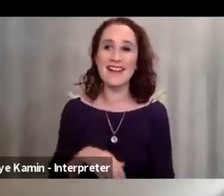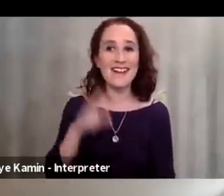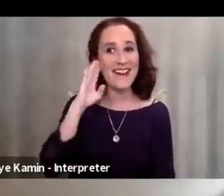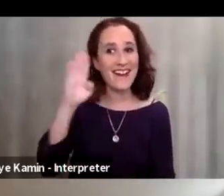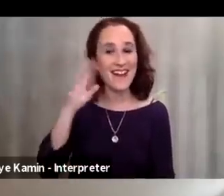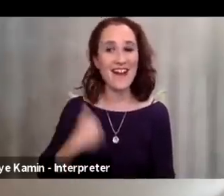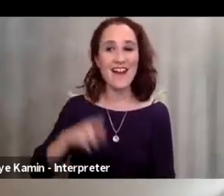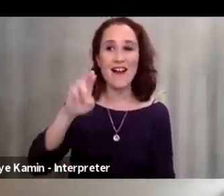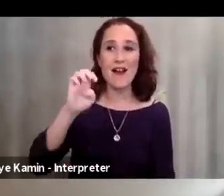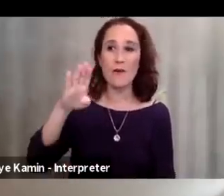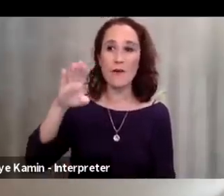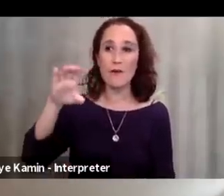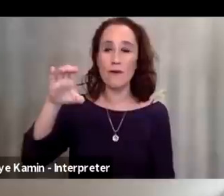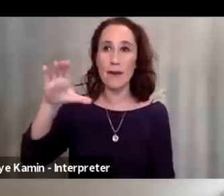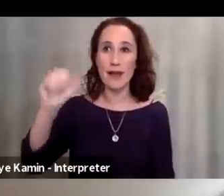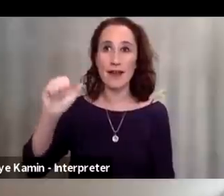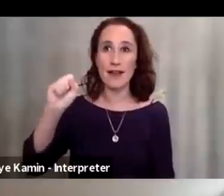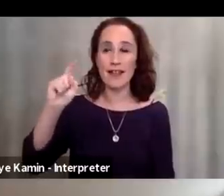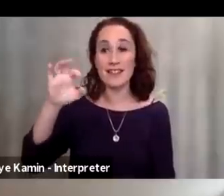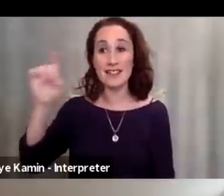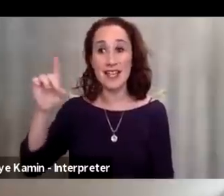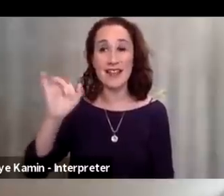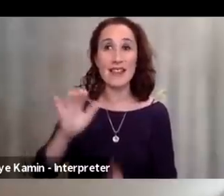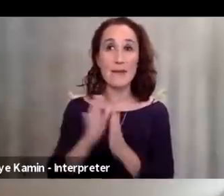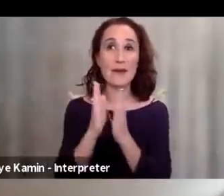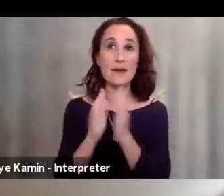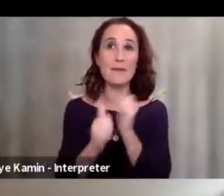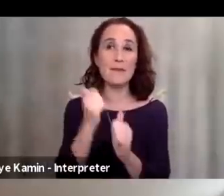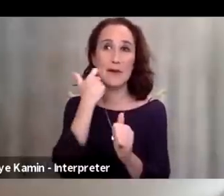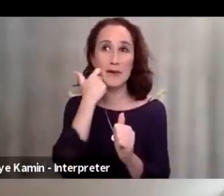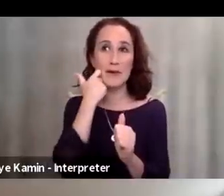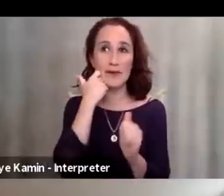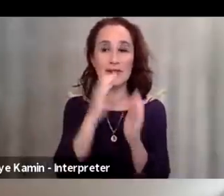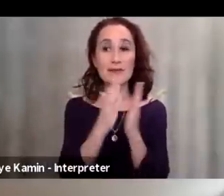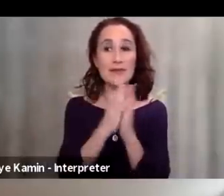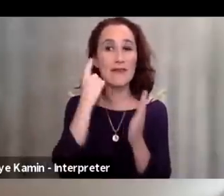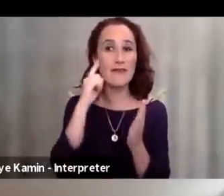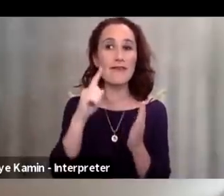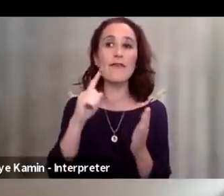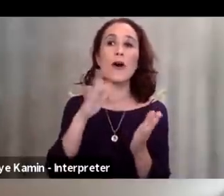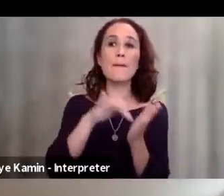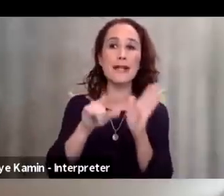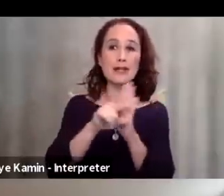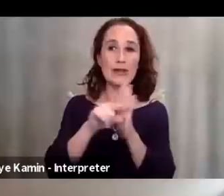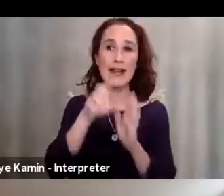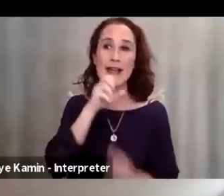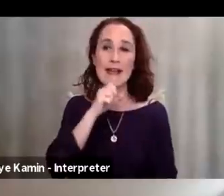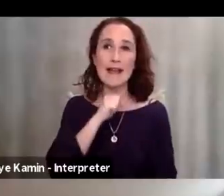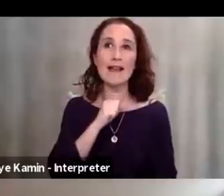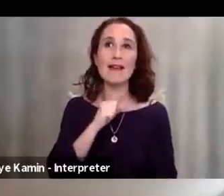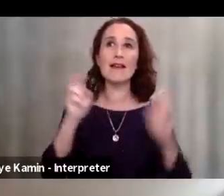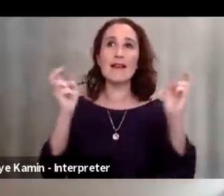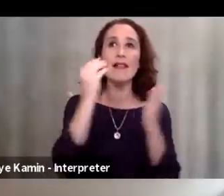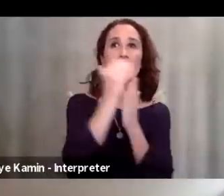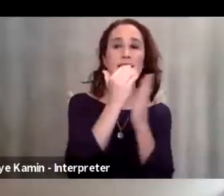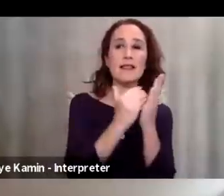Hi, I'm Rebecca Stead. This is my most recent novel for middle graders. It's called The List of Things